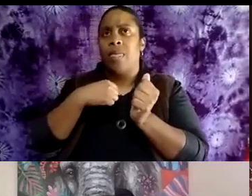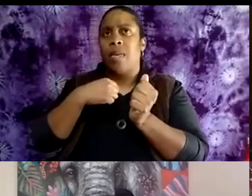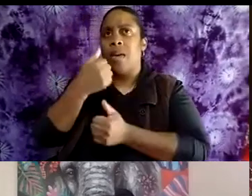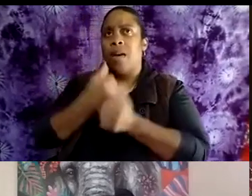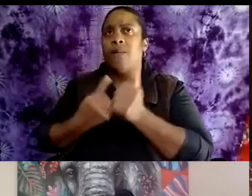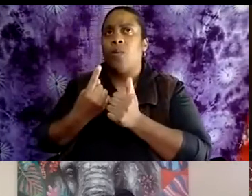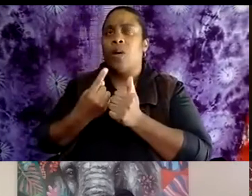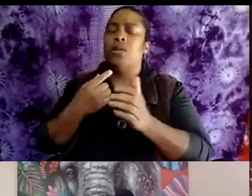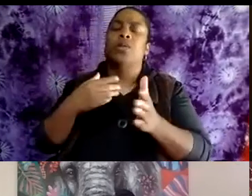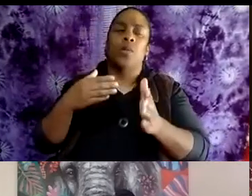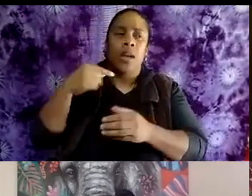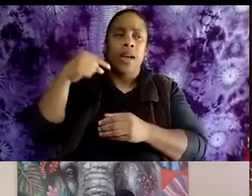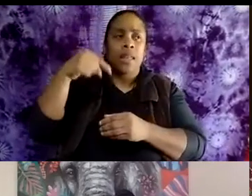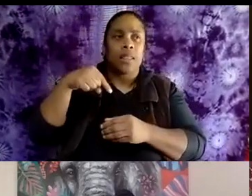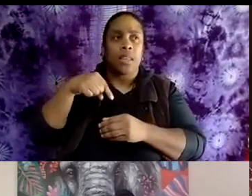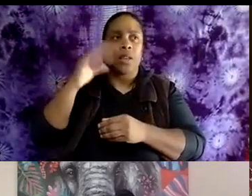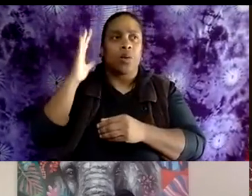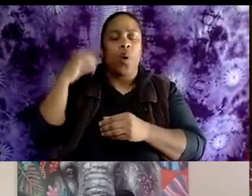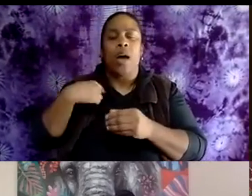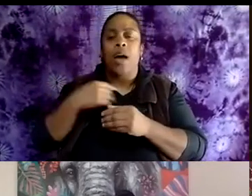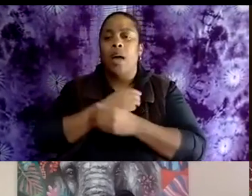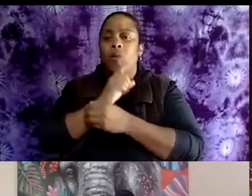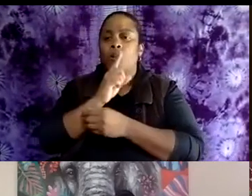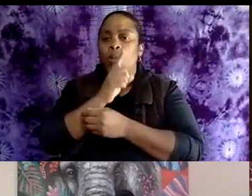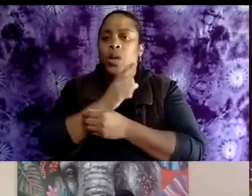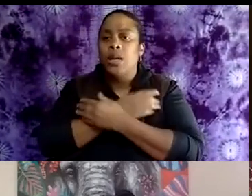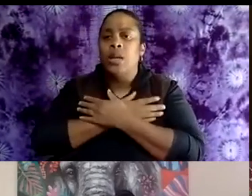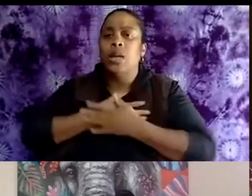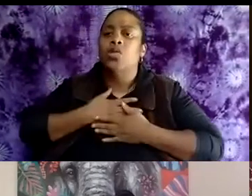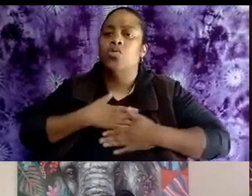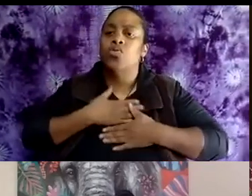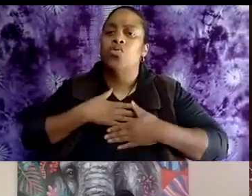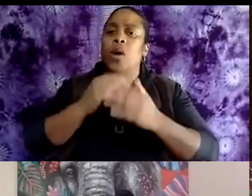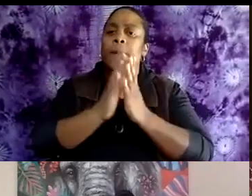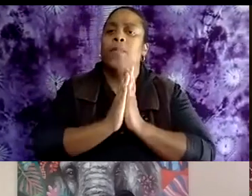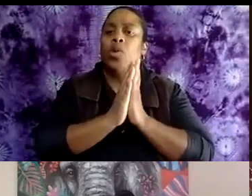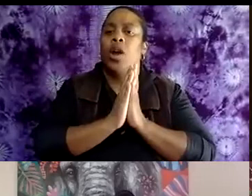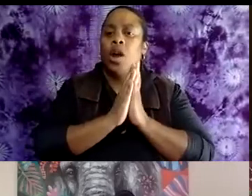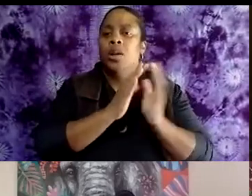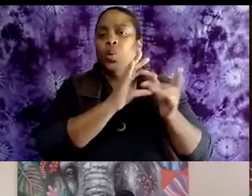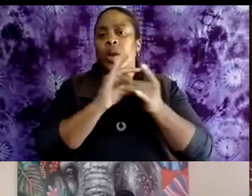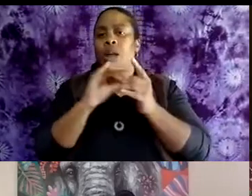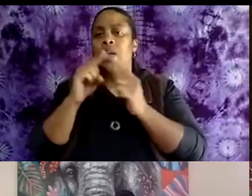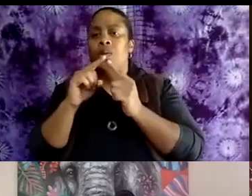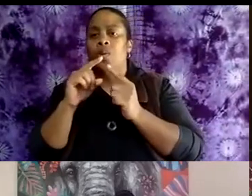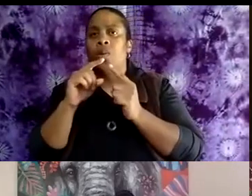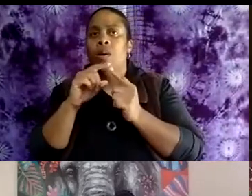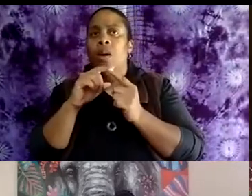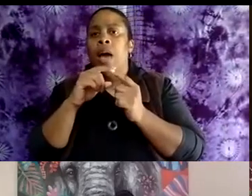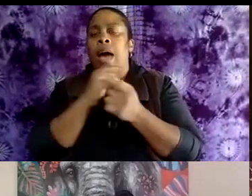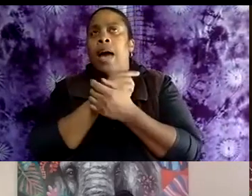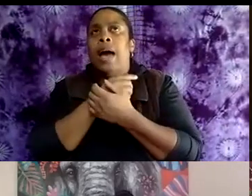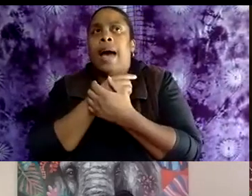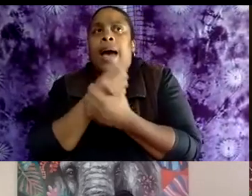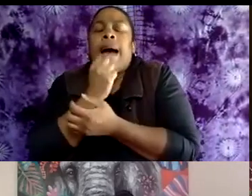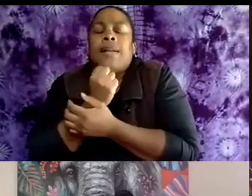this is where I love prayer. If prayer is about this adoration, like I can be prayerful with my partner, where just like,